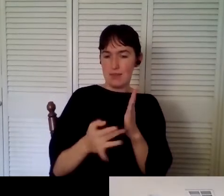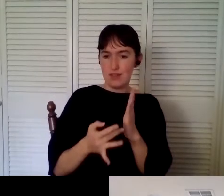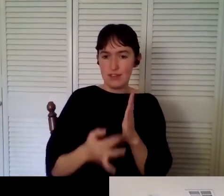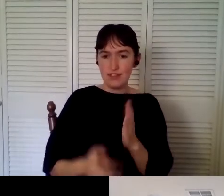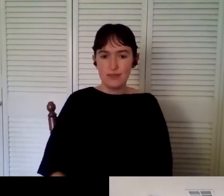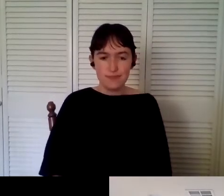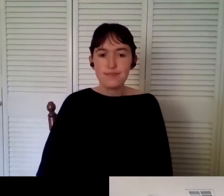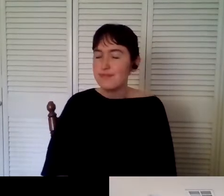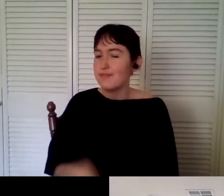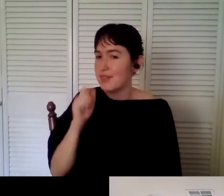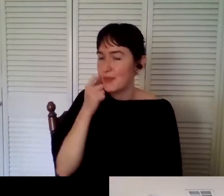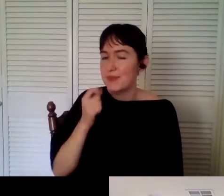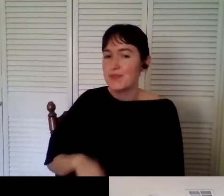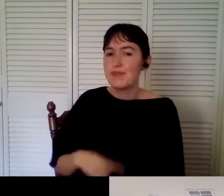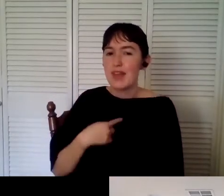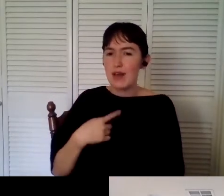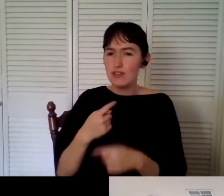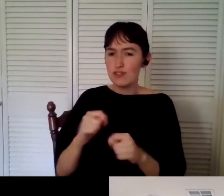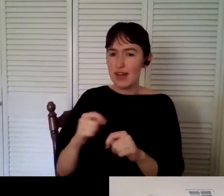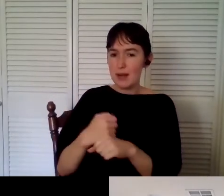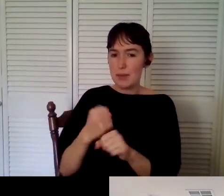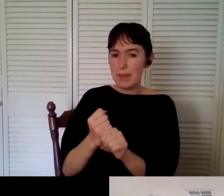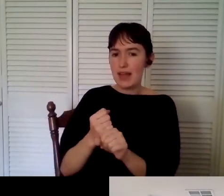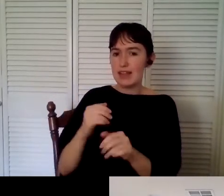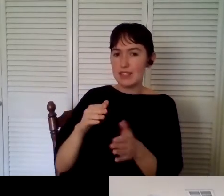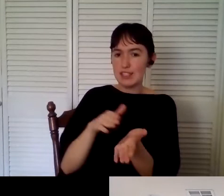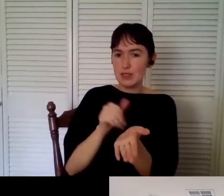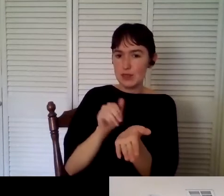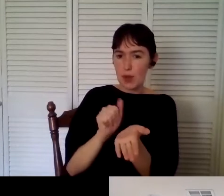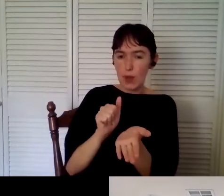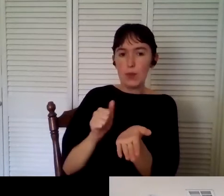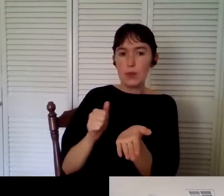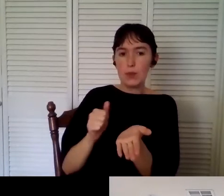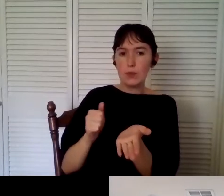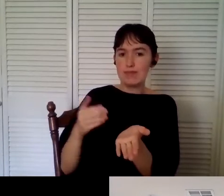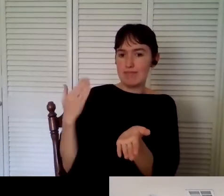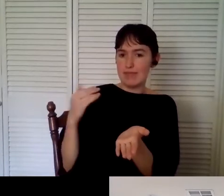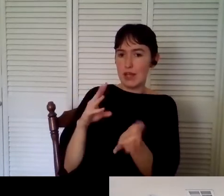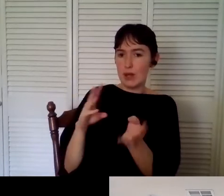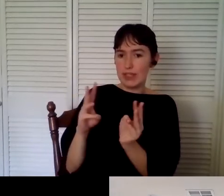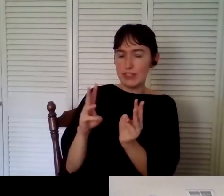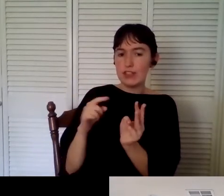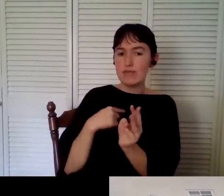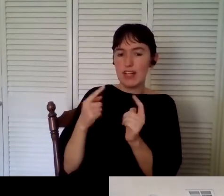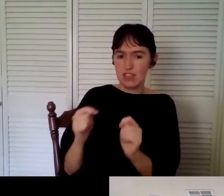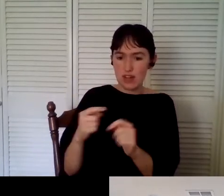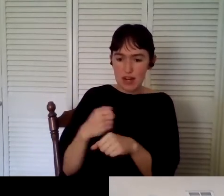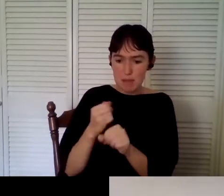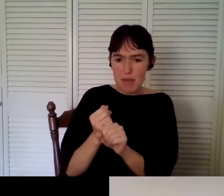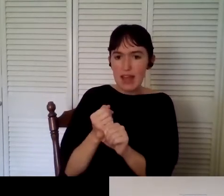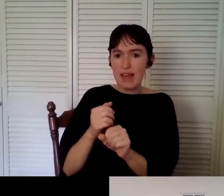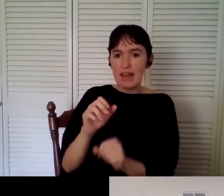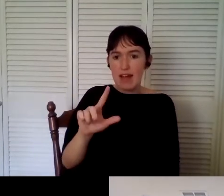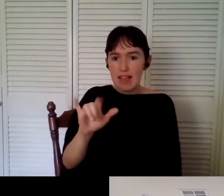I was like trying to make soap this past winter, and I tried to go the purest route at the beginning. I was like, all right, we're gonna make lye